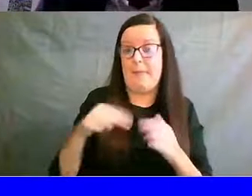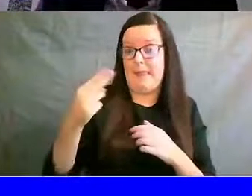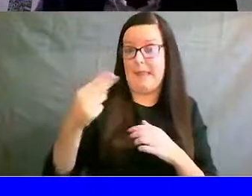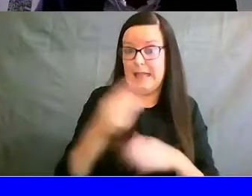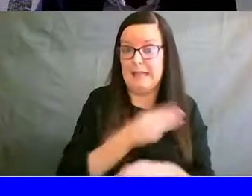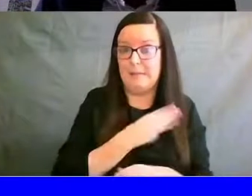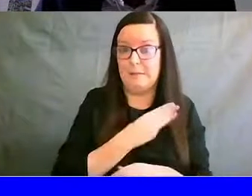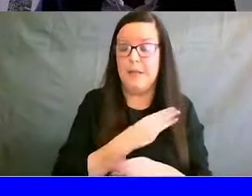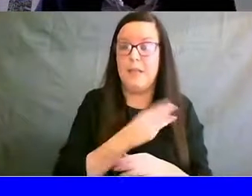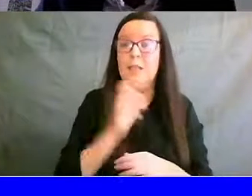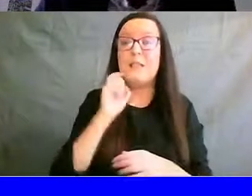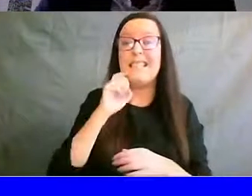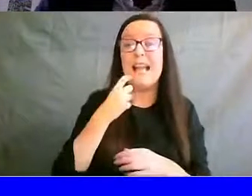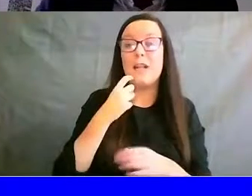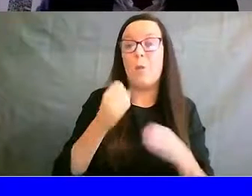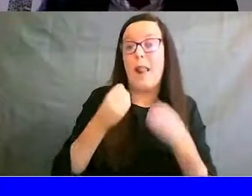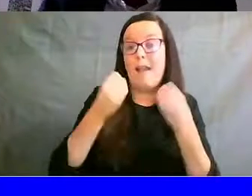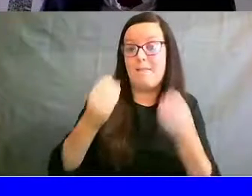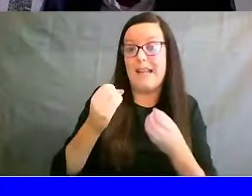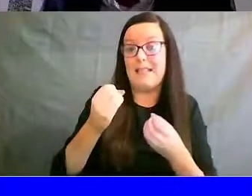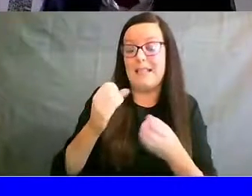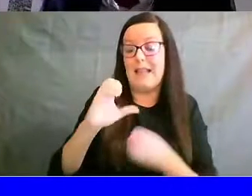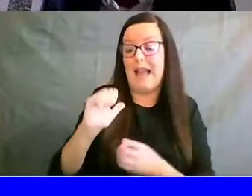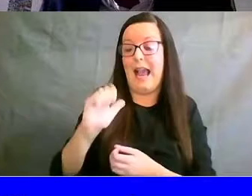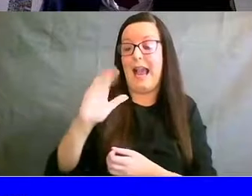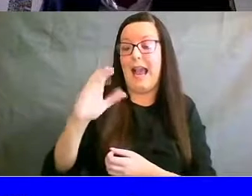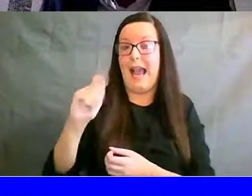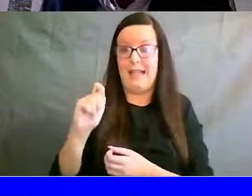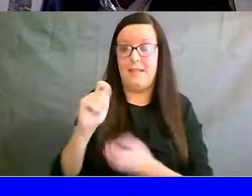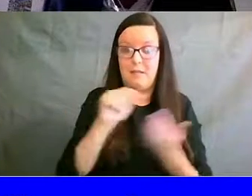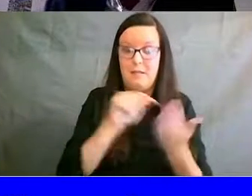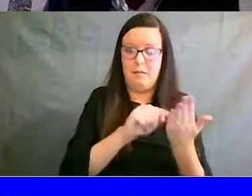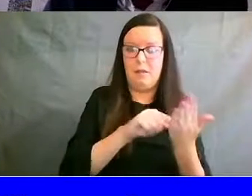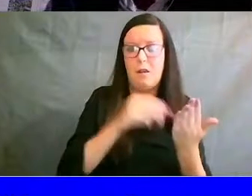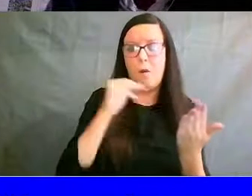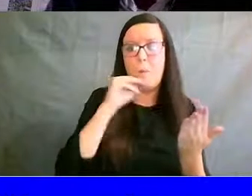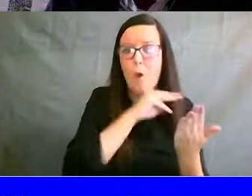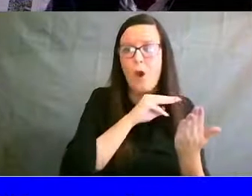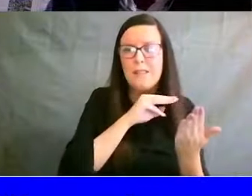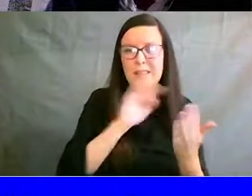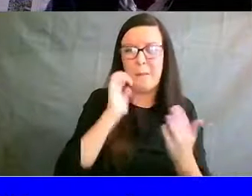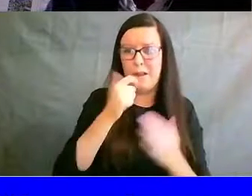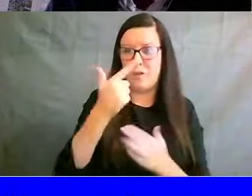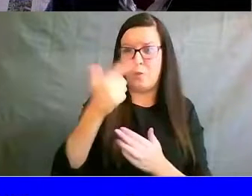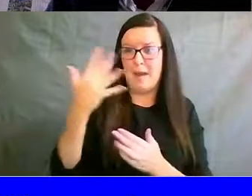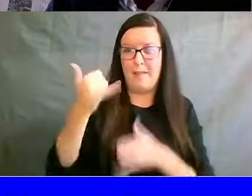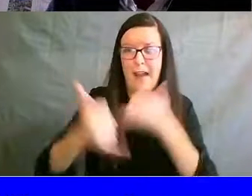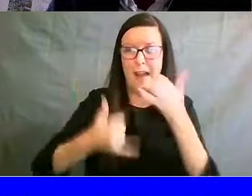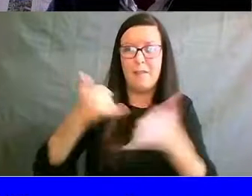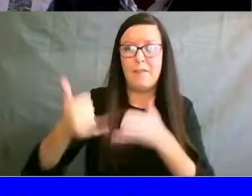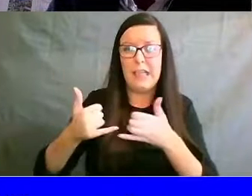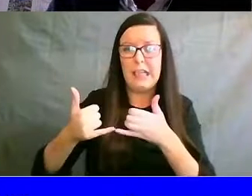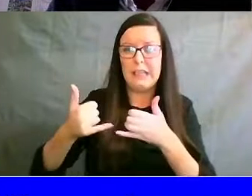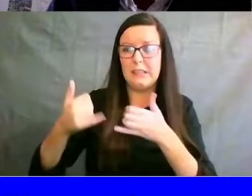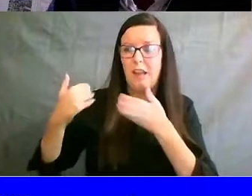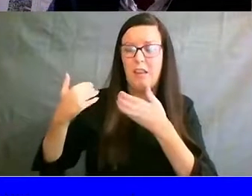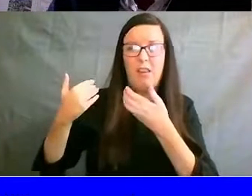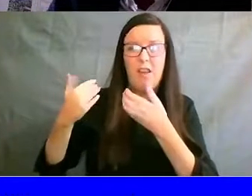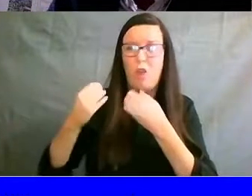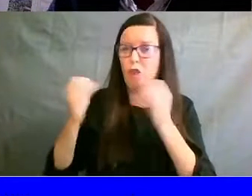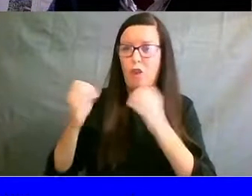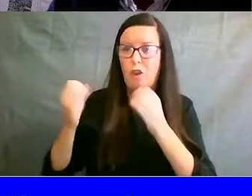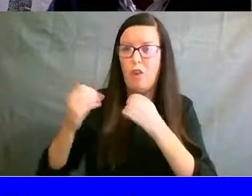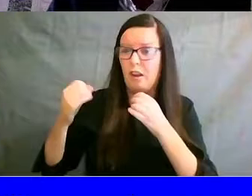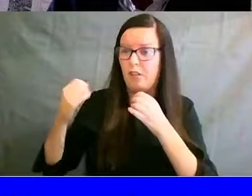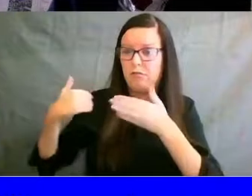The Sexual Offences Act was obviously important because it came after 25 years of neglect. But just a number of months later, we also had a second piece of